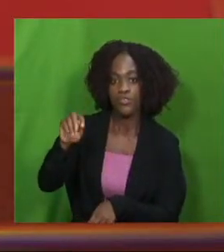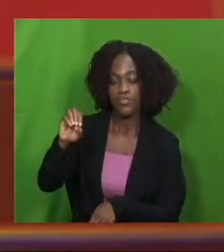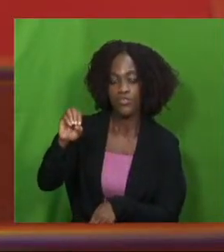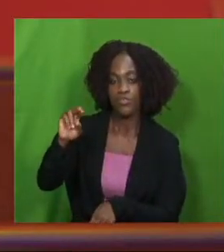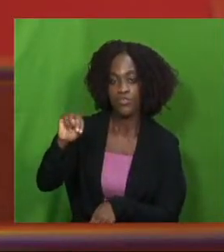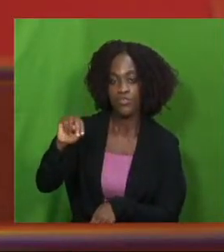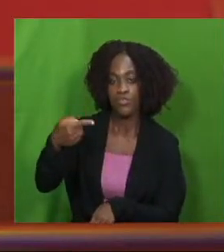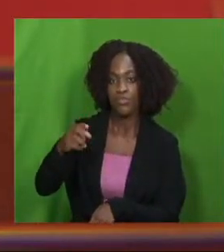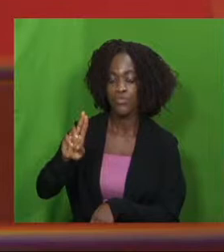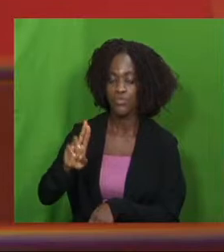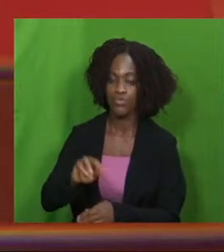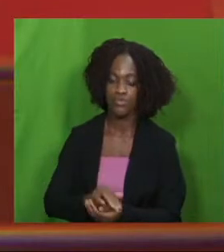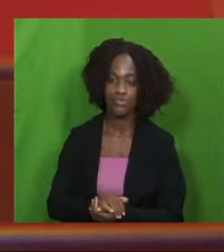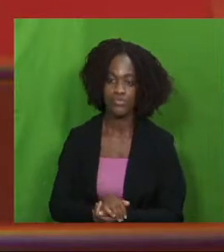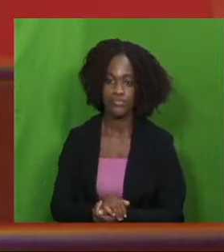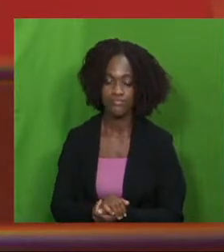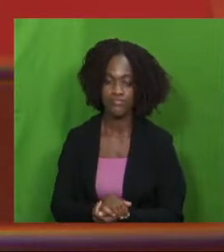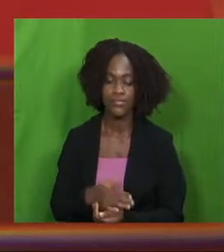up